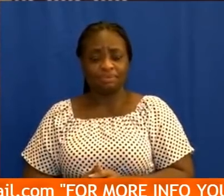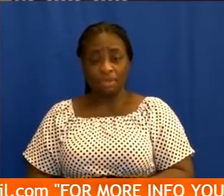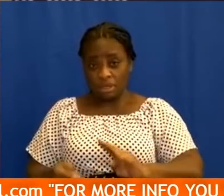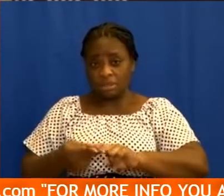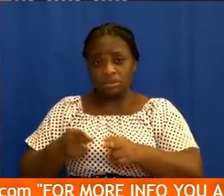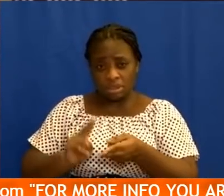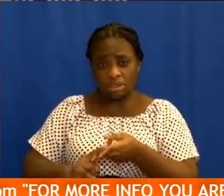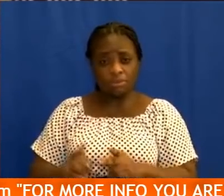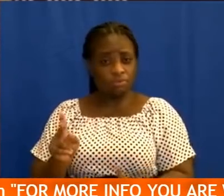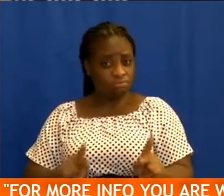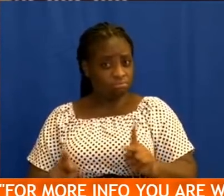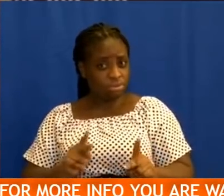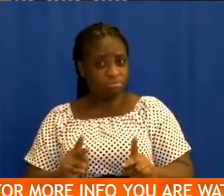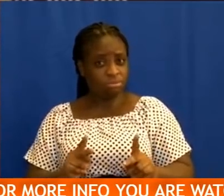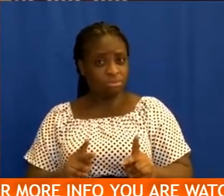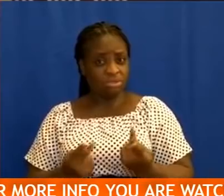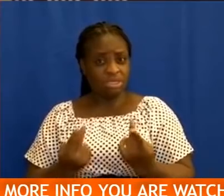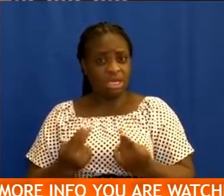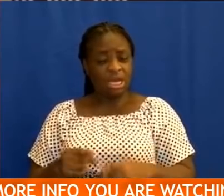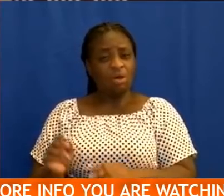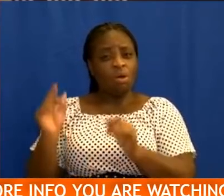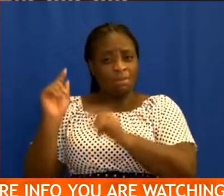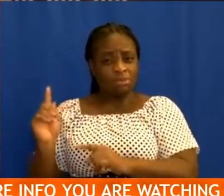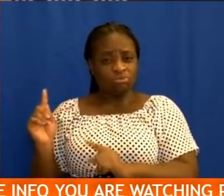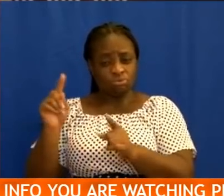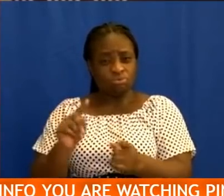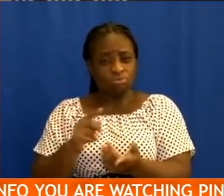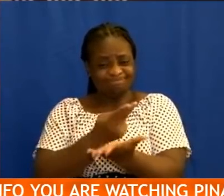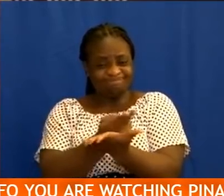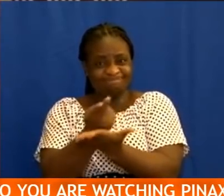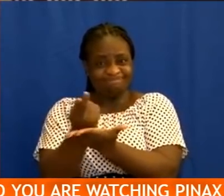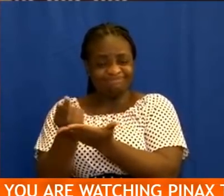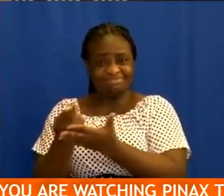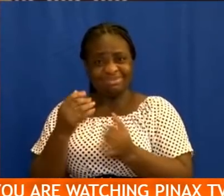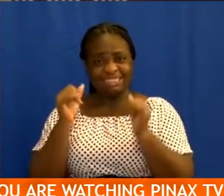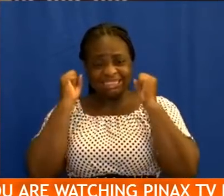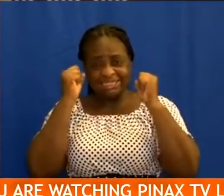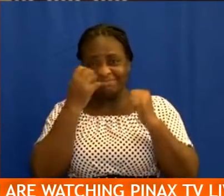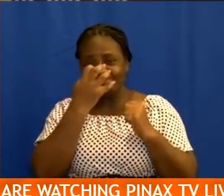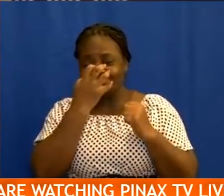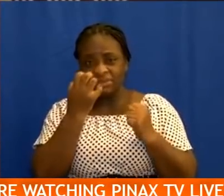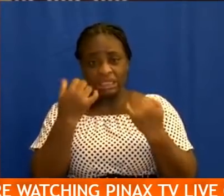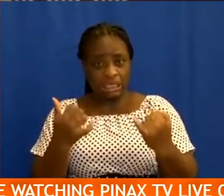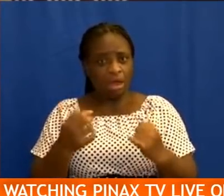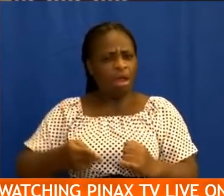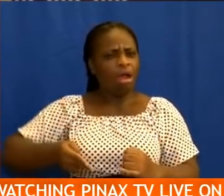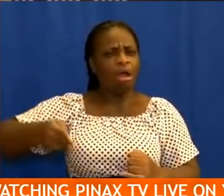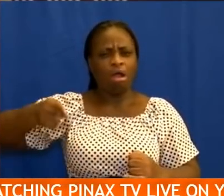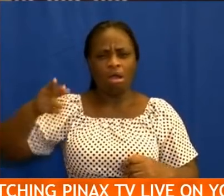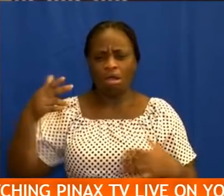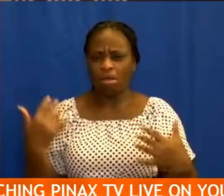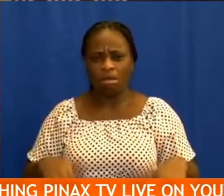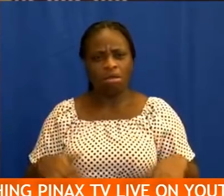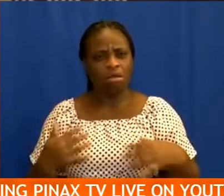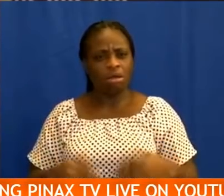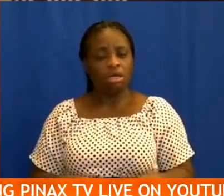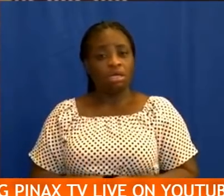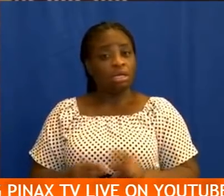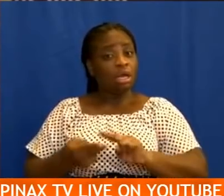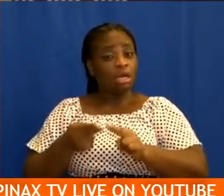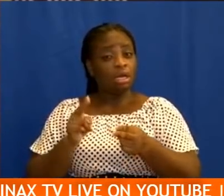of patients requiring hospitalization and intensive care is rising. The